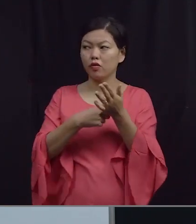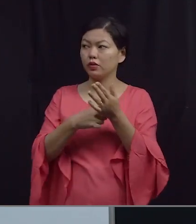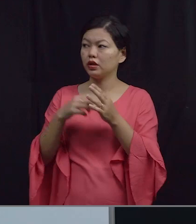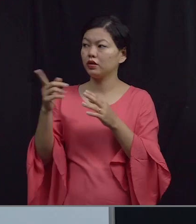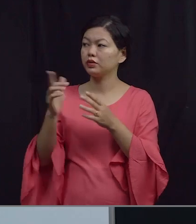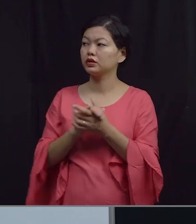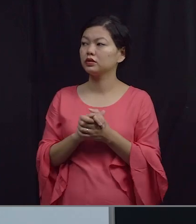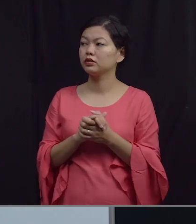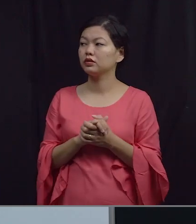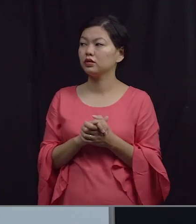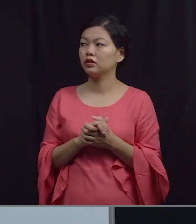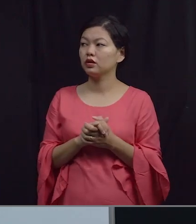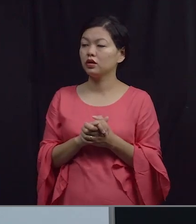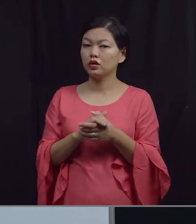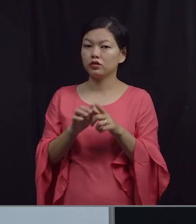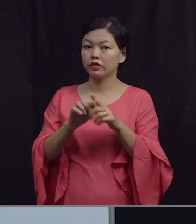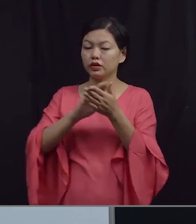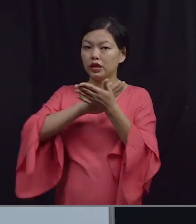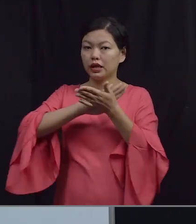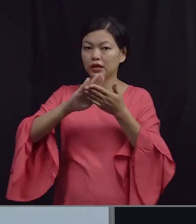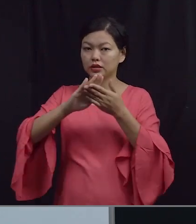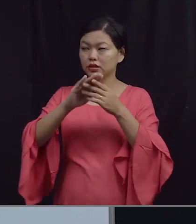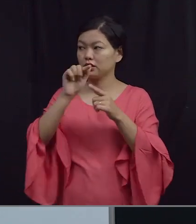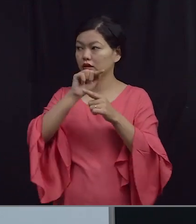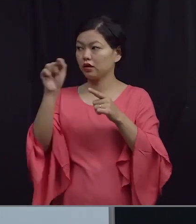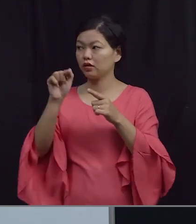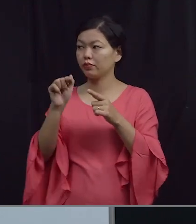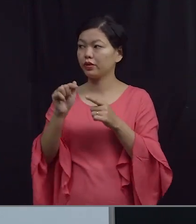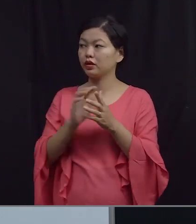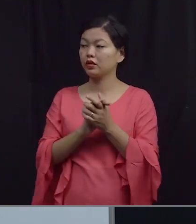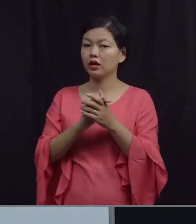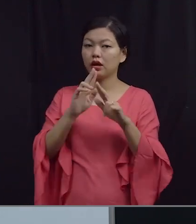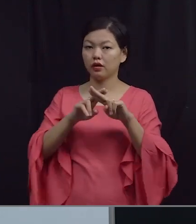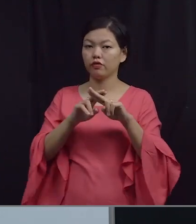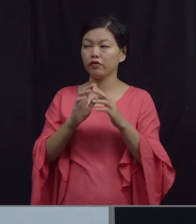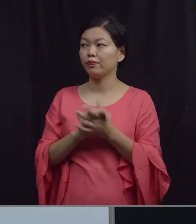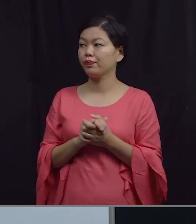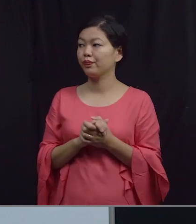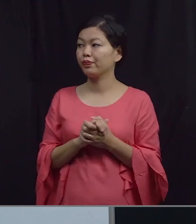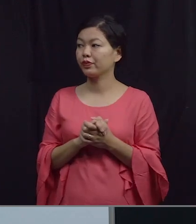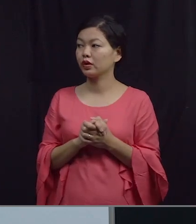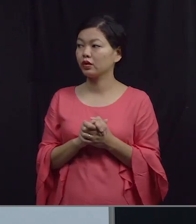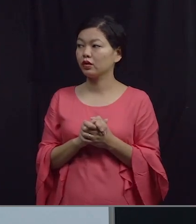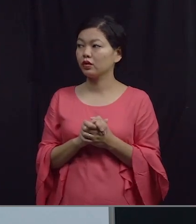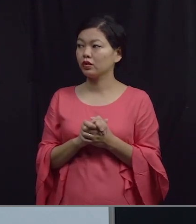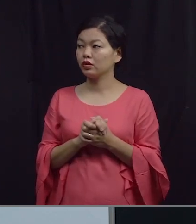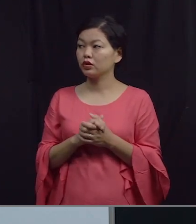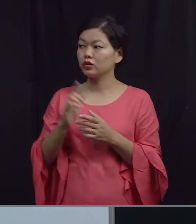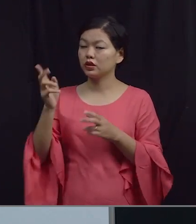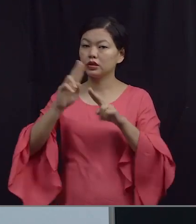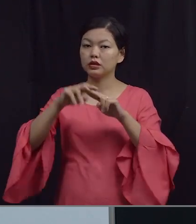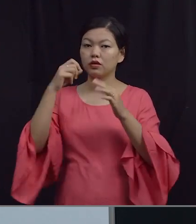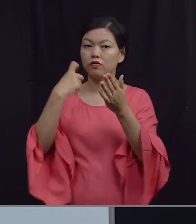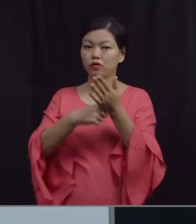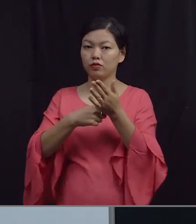is the perpendicular, so this is h, and there is the base, so this is cf. So I am just directly writing the measurement of cf,